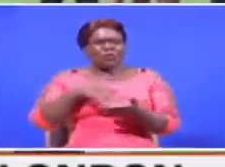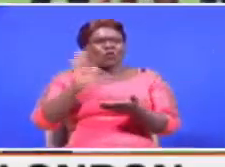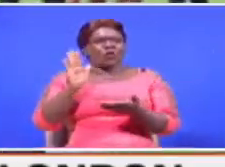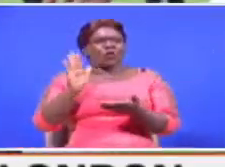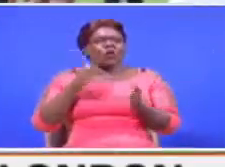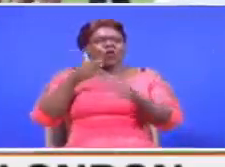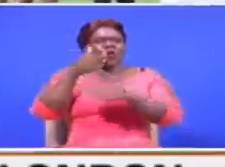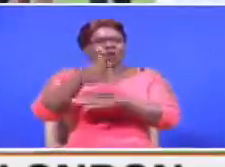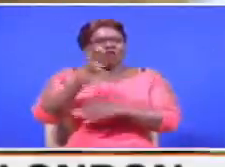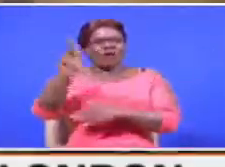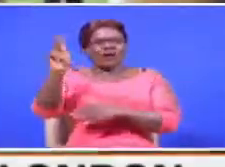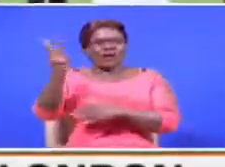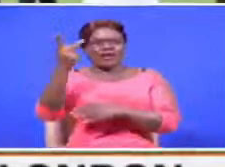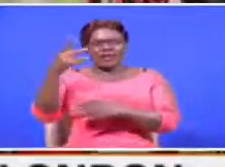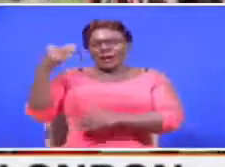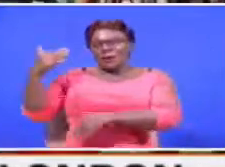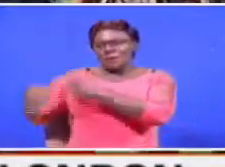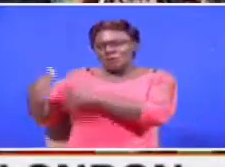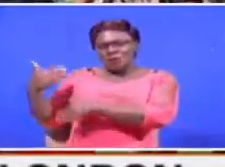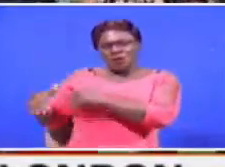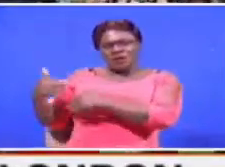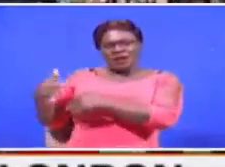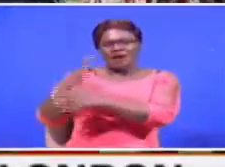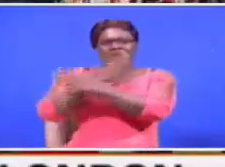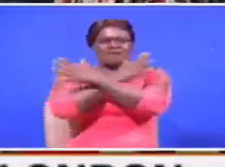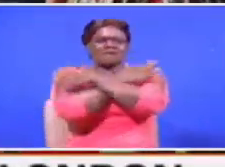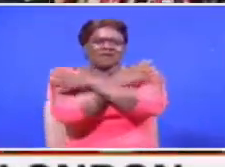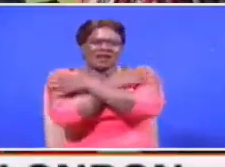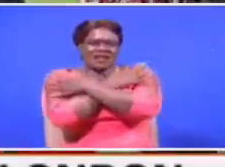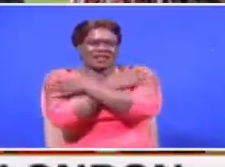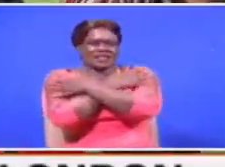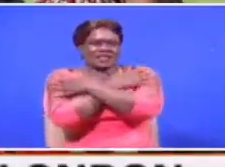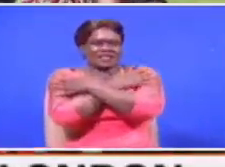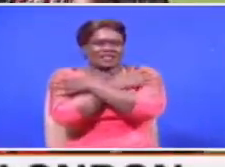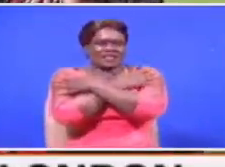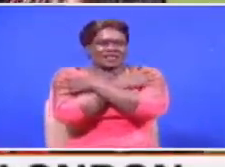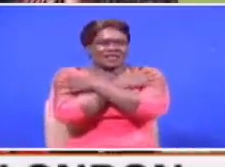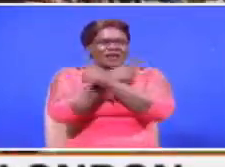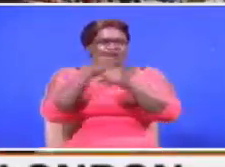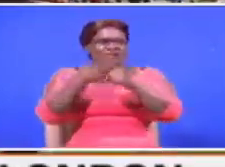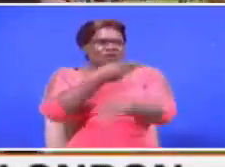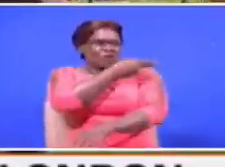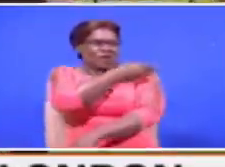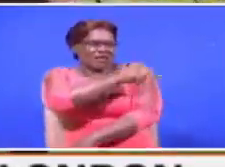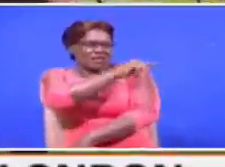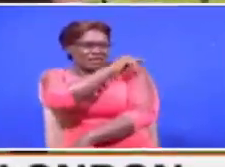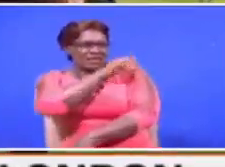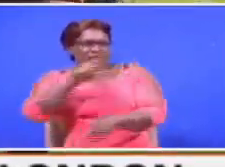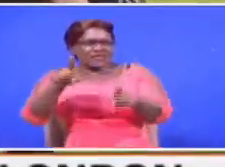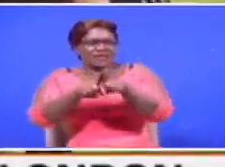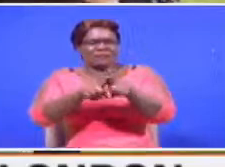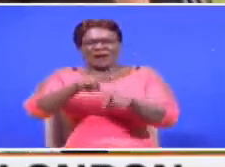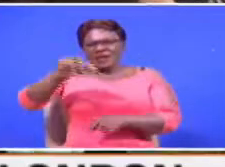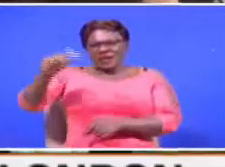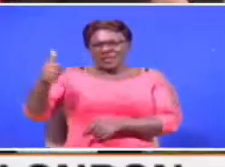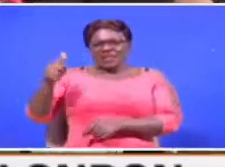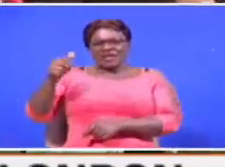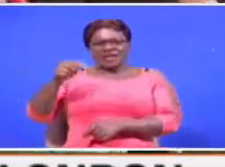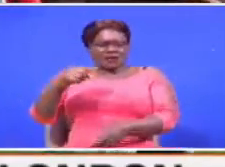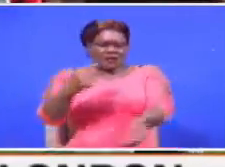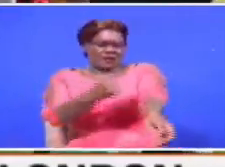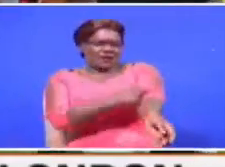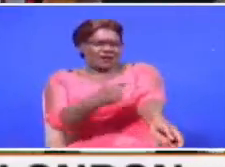far beyond the Kenyan borders. Friends Trevor Uzoma from Nigeria and Nana Kwame from